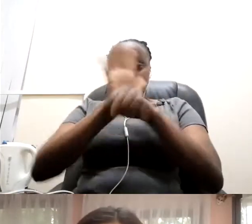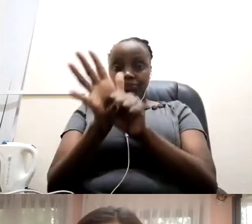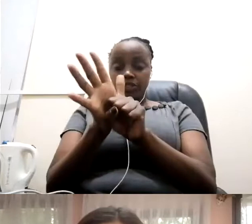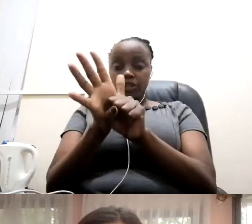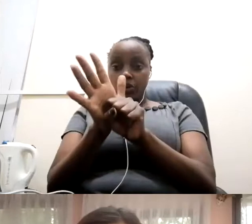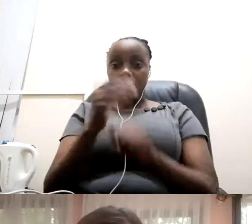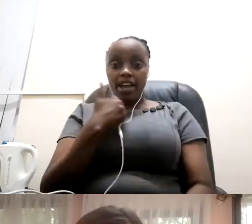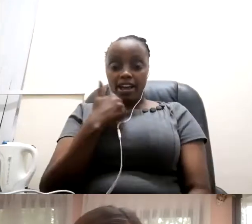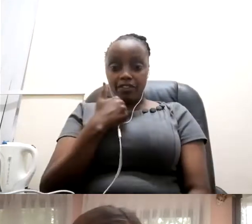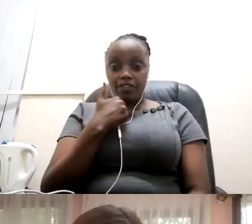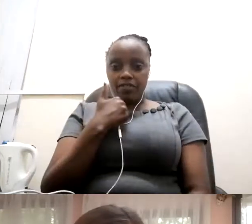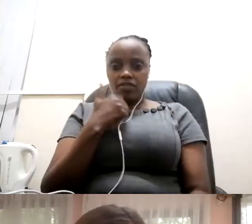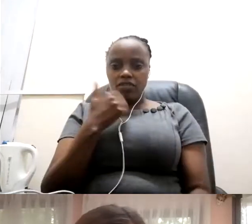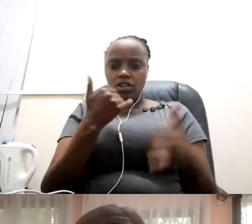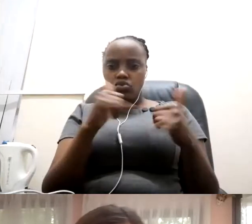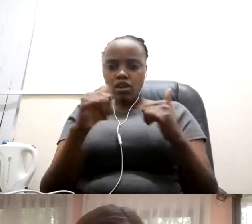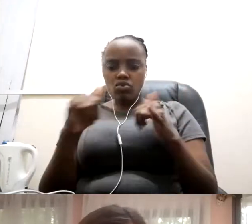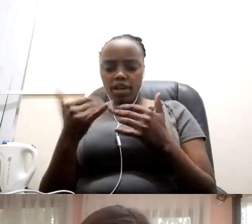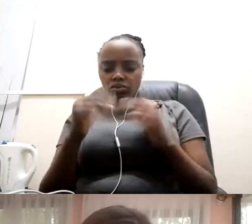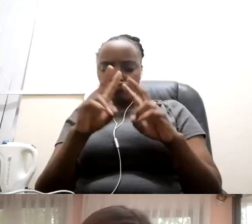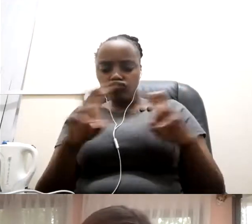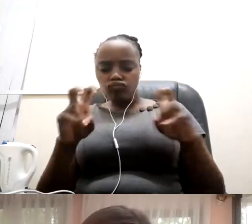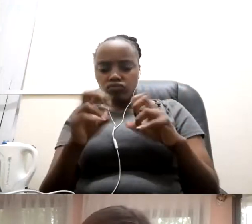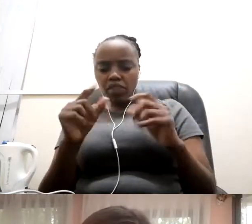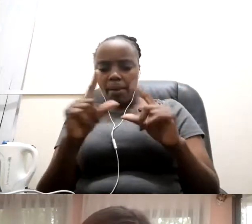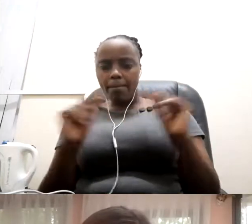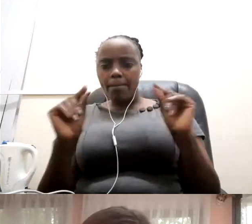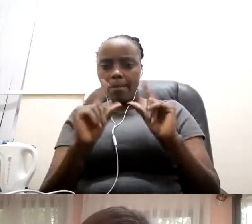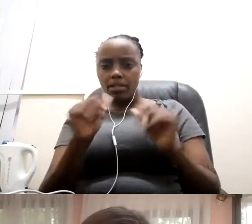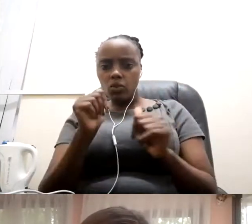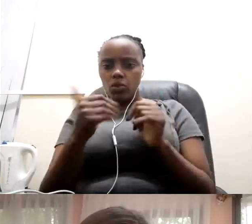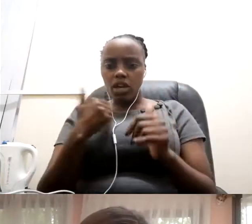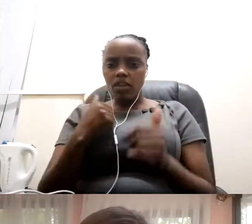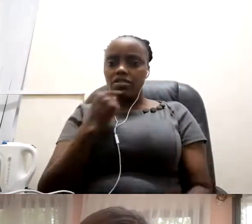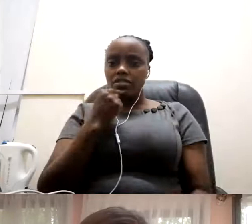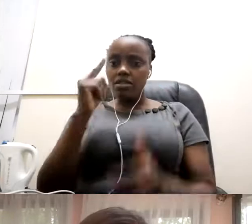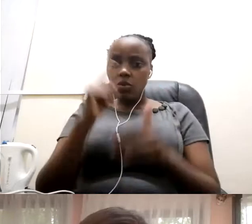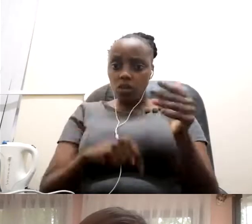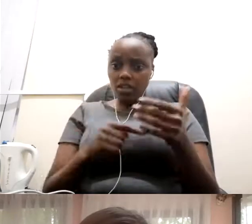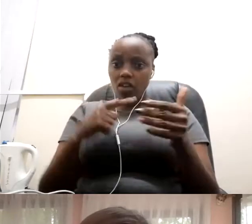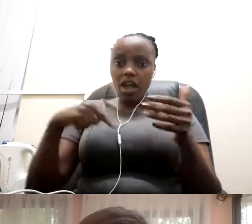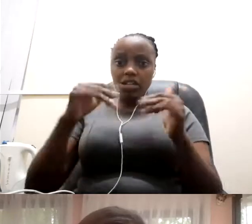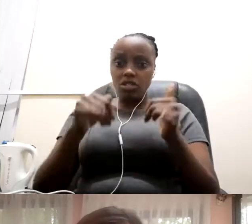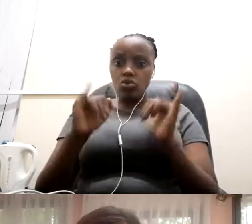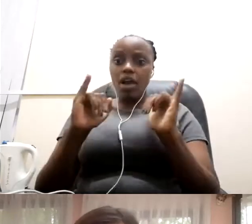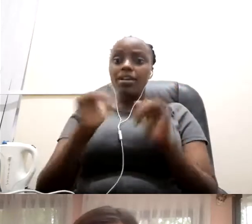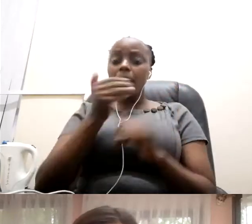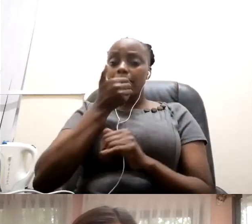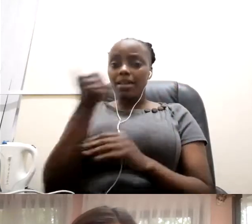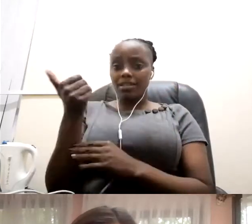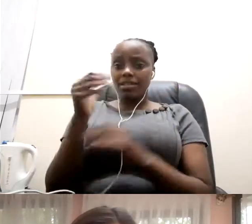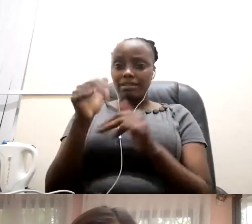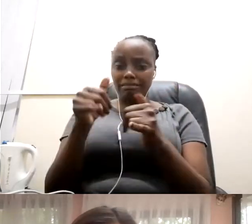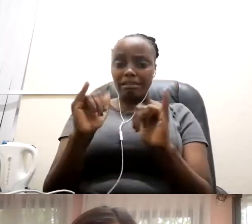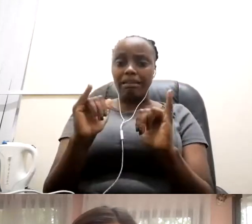I was just checking the chat box, and I should say that we have tried our best to make